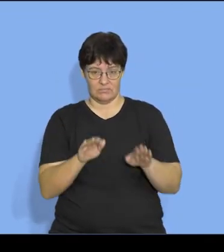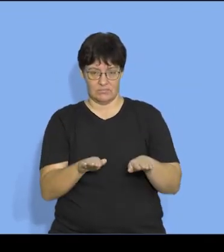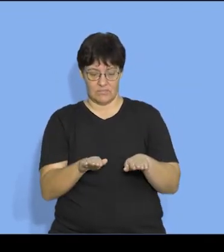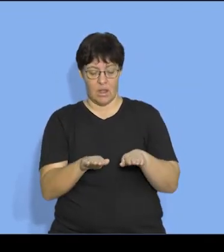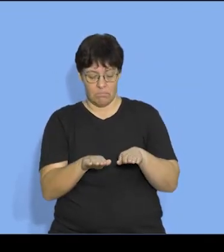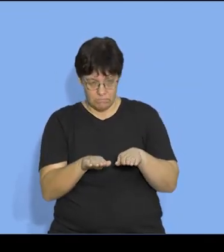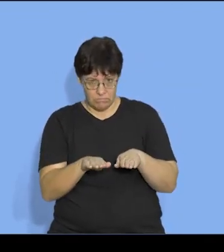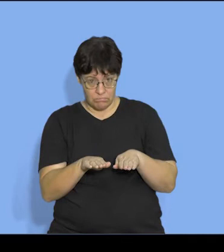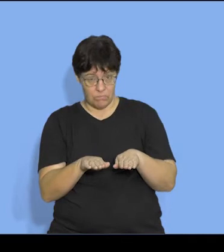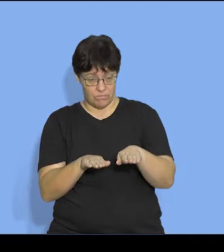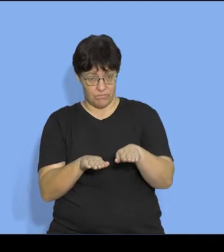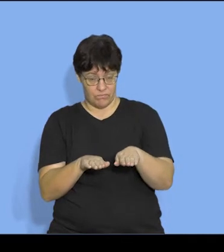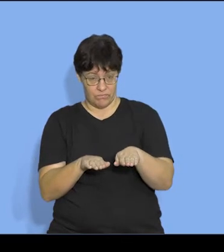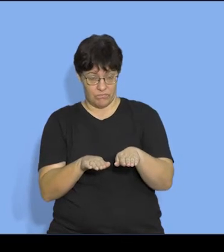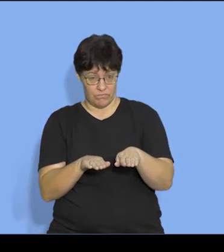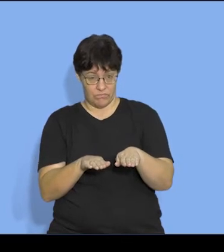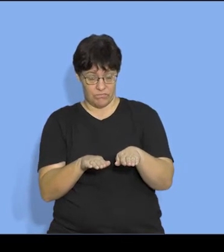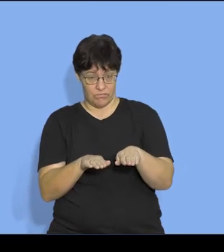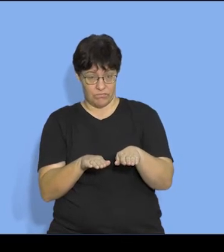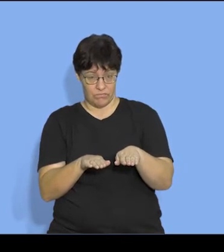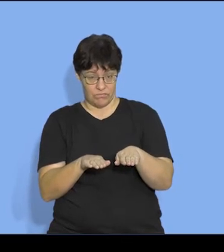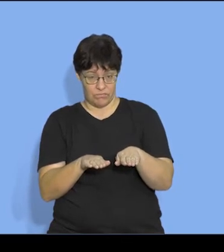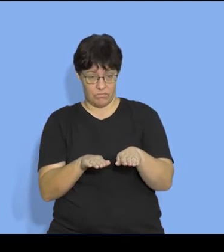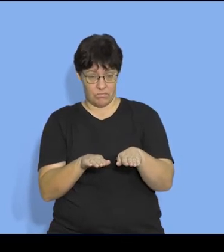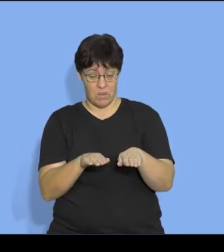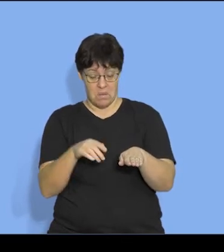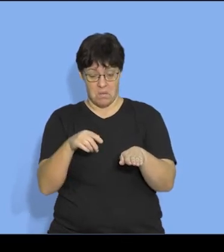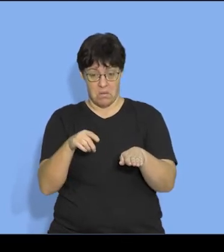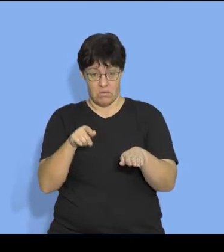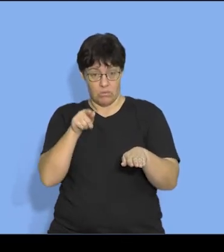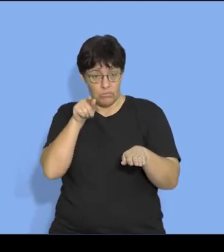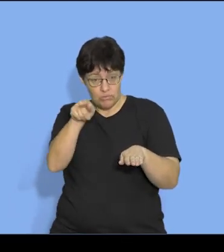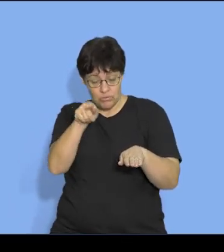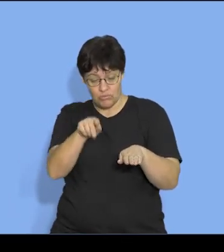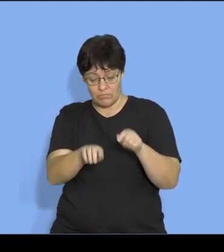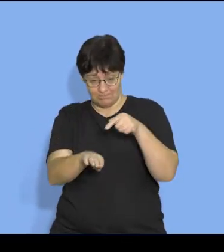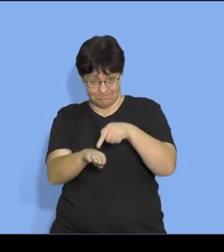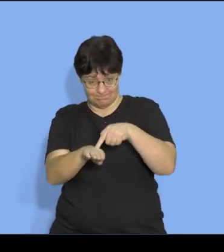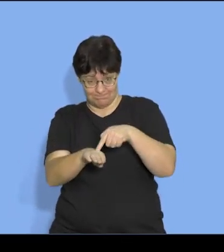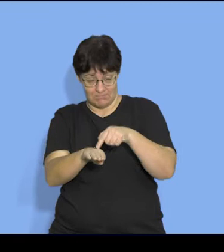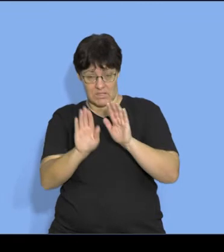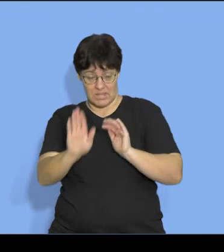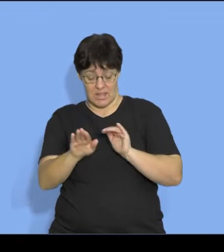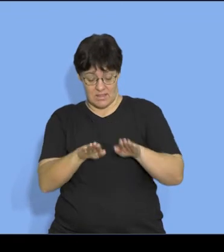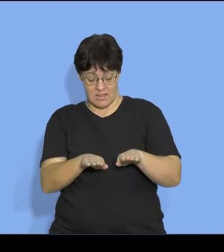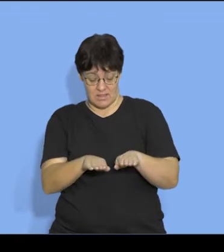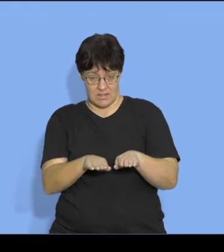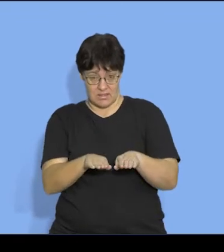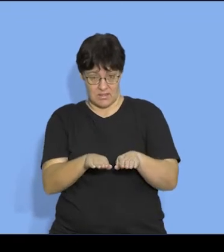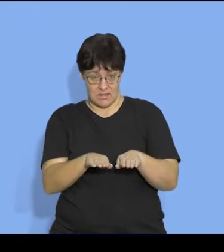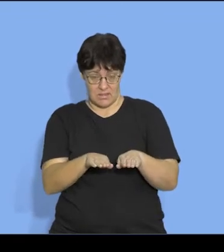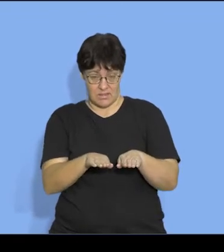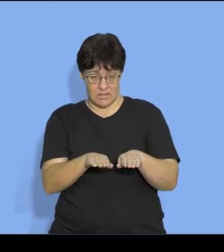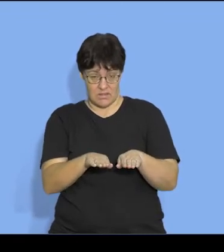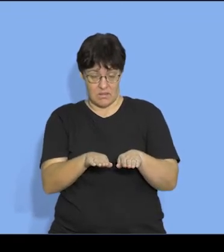moving. You are in the stationary car. So now we're going to say, what is your motion relative to